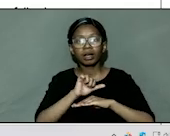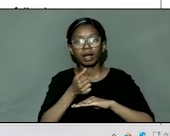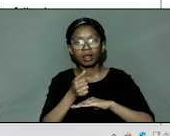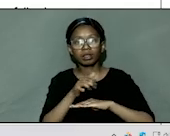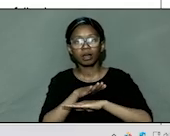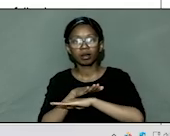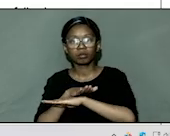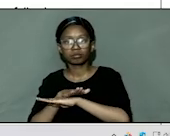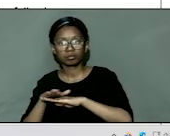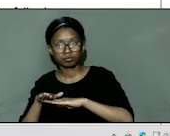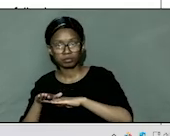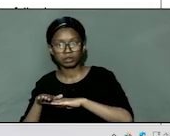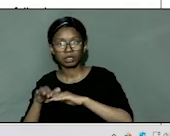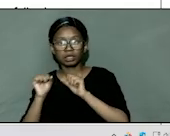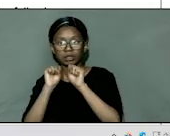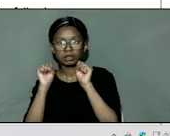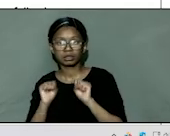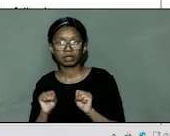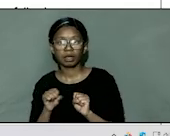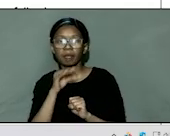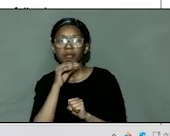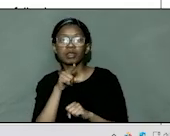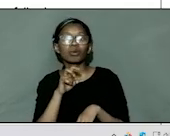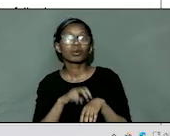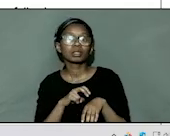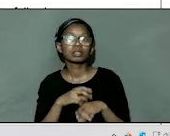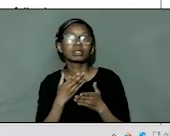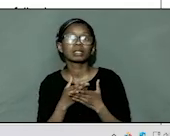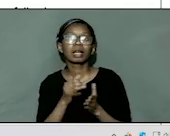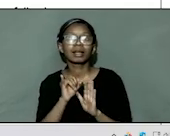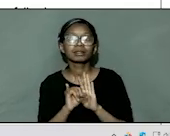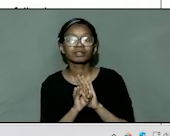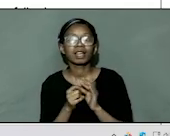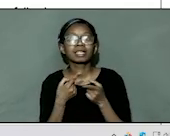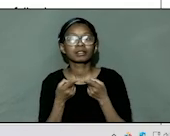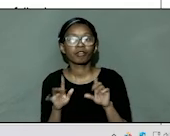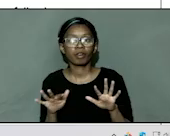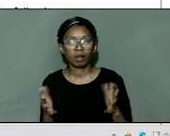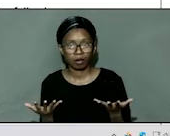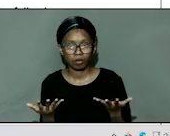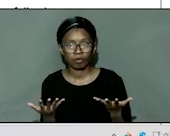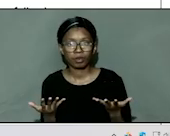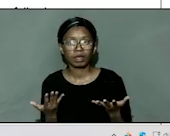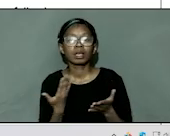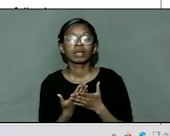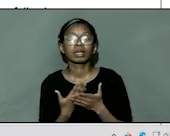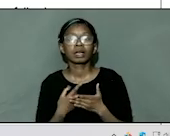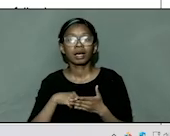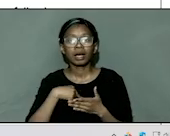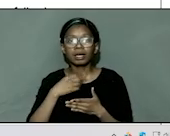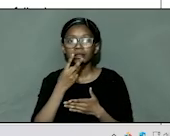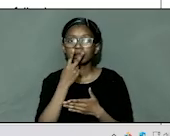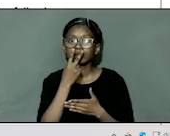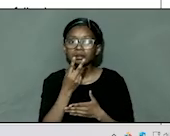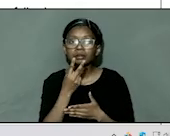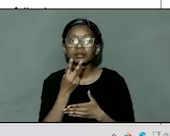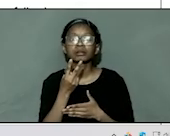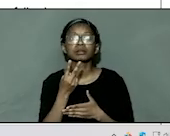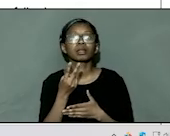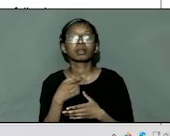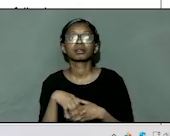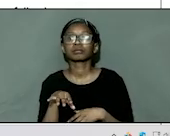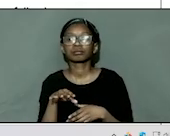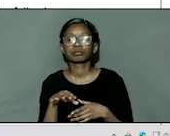also identify the difference that we can see phenotypically.